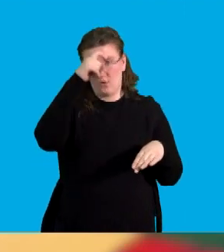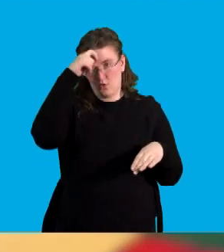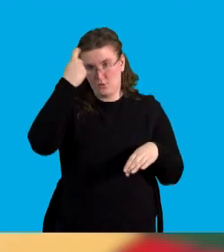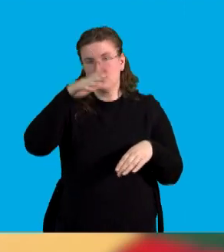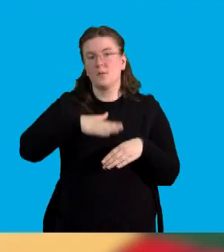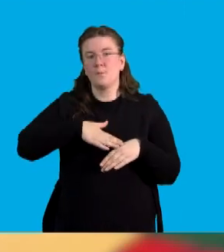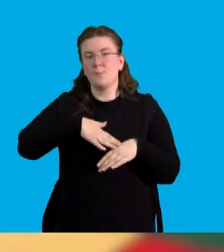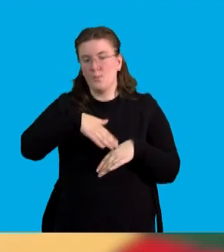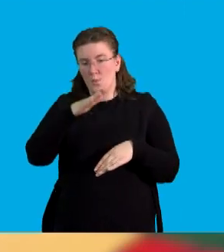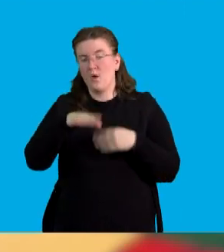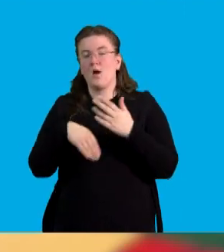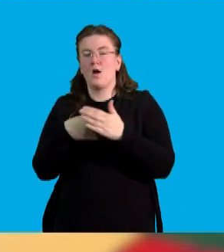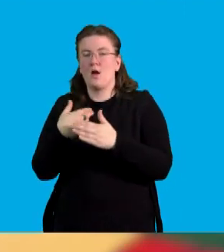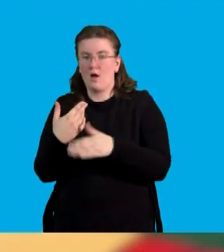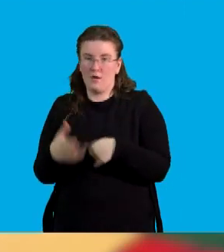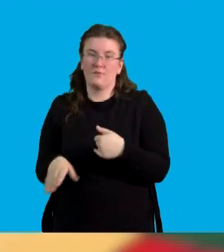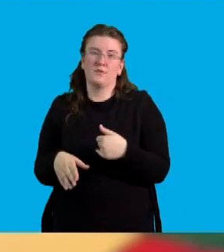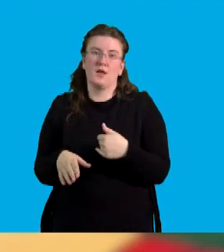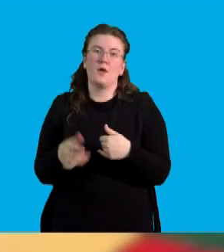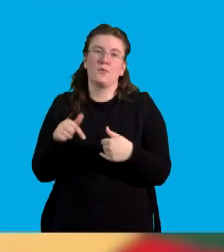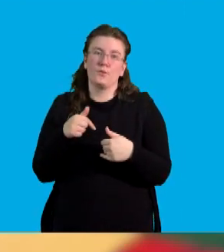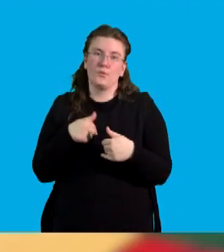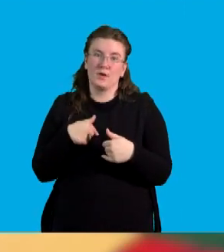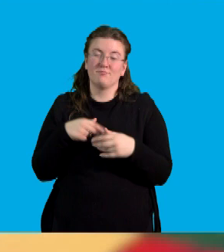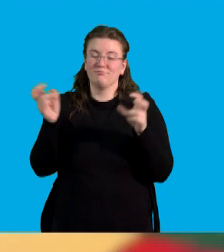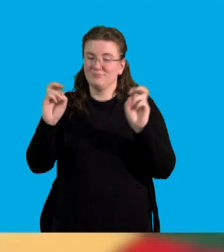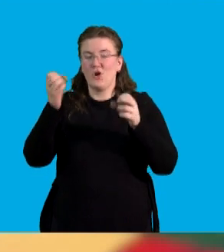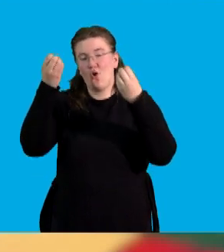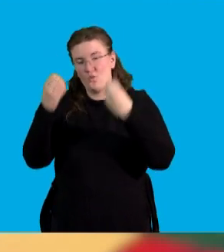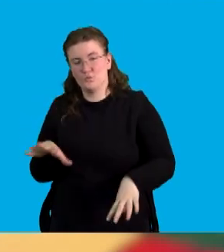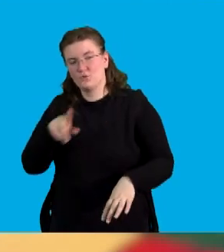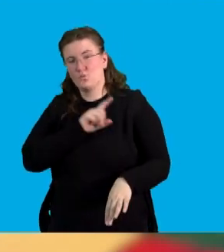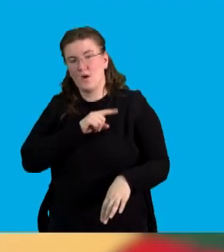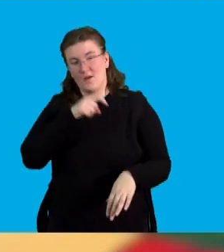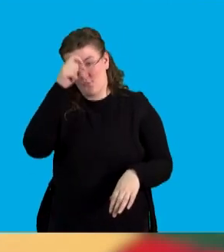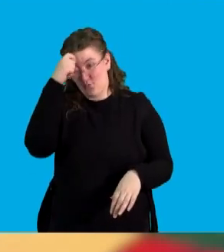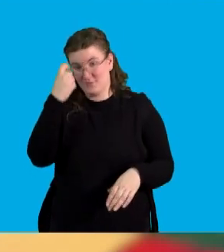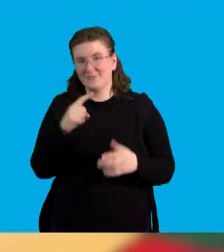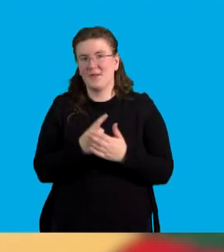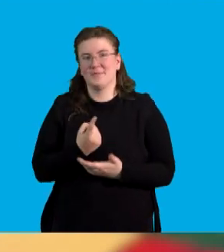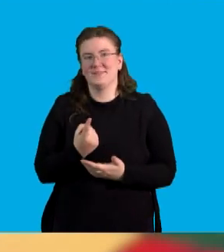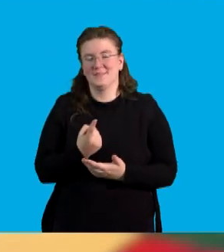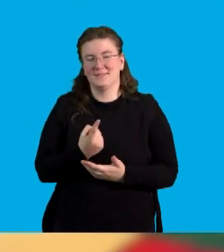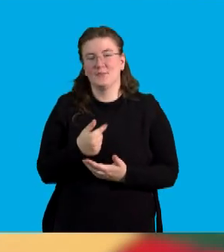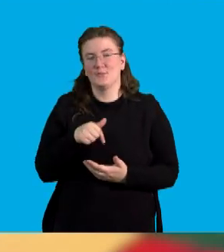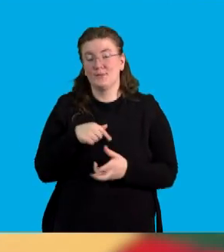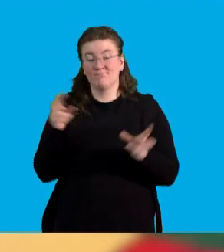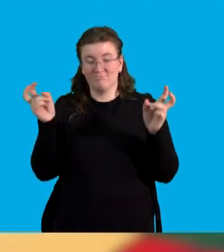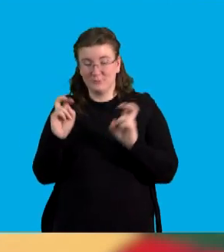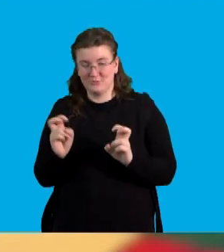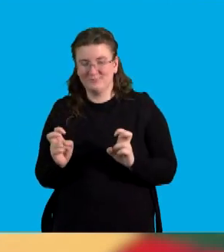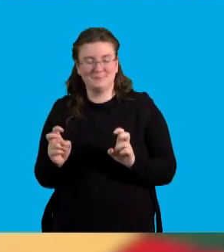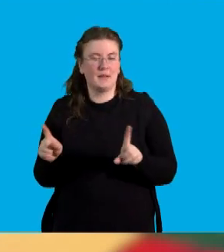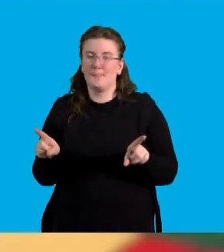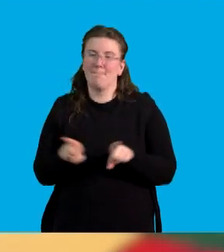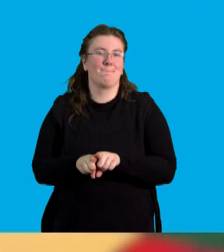that, more heat is going to be generated, and once you generate more heat, you are going to lose heat, and you're not going to get the